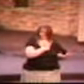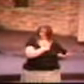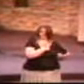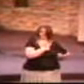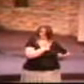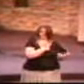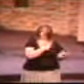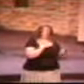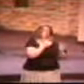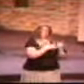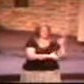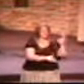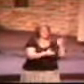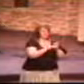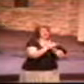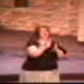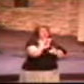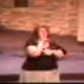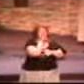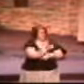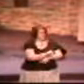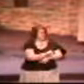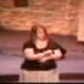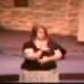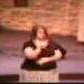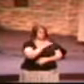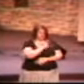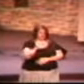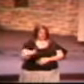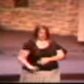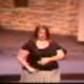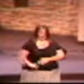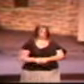Jesus is king king